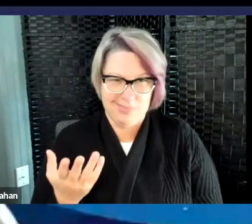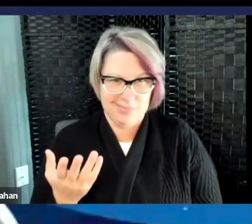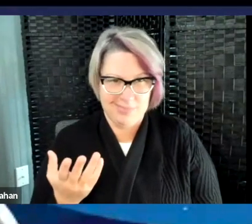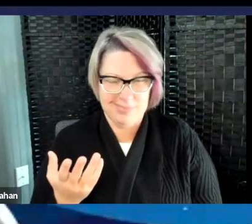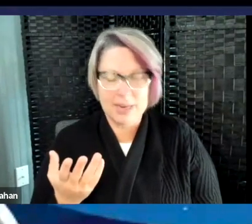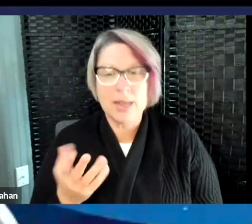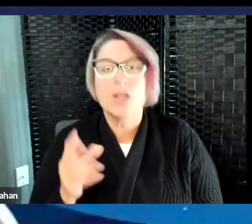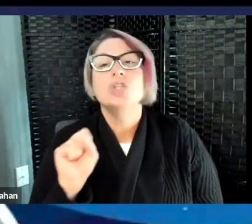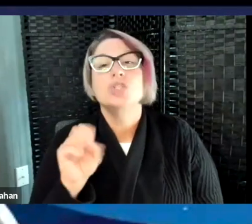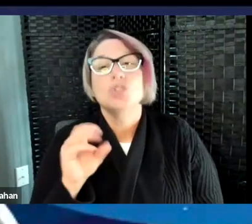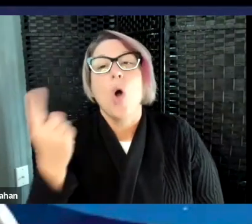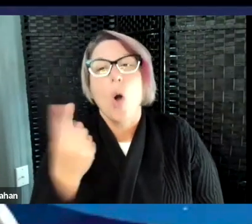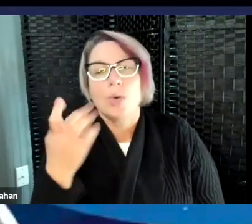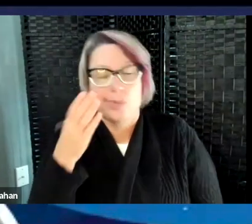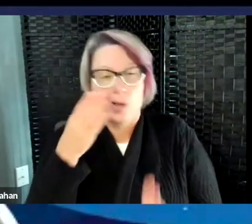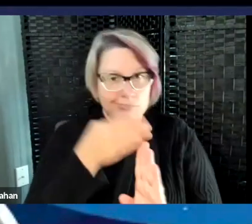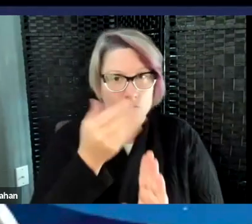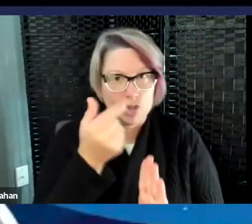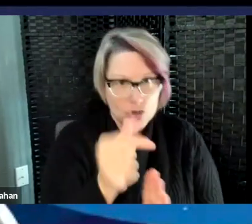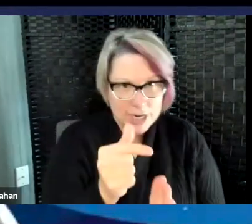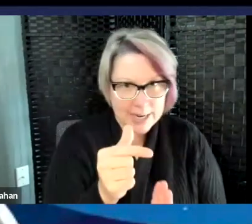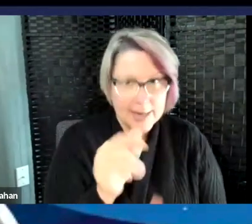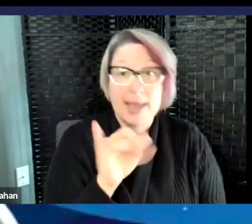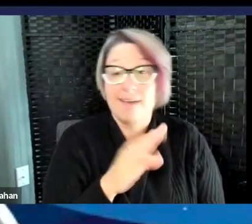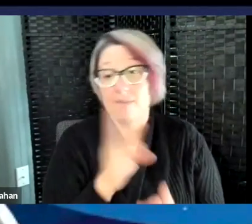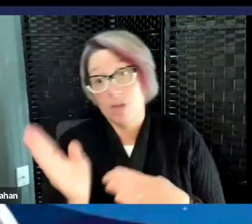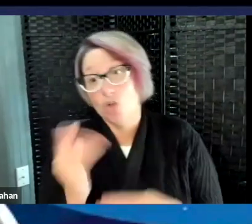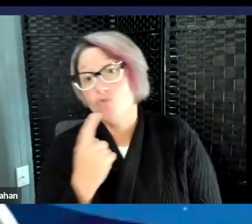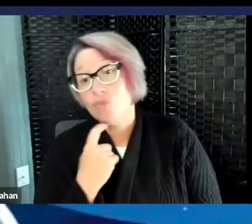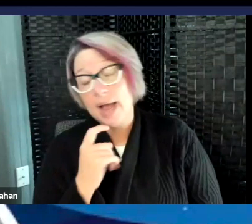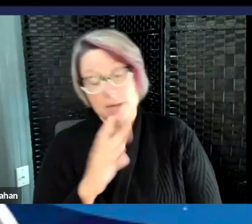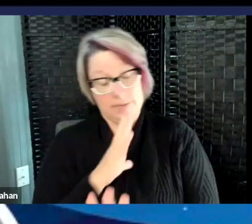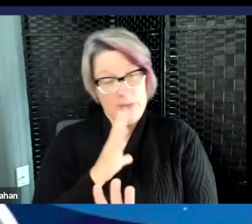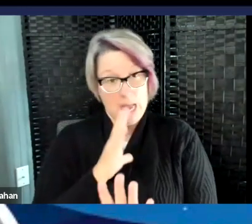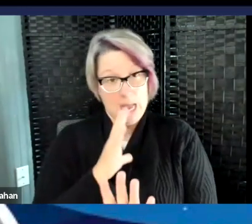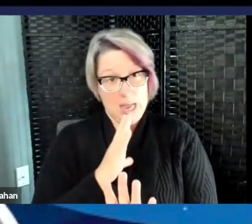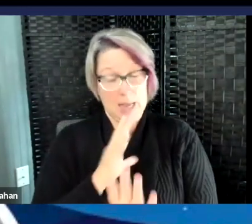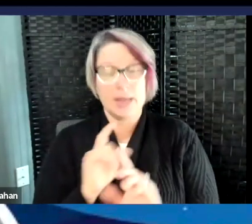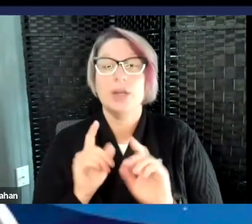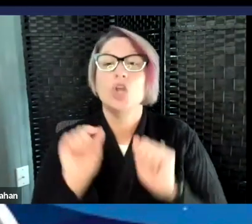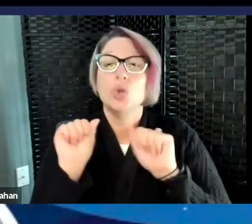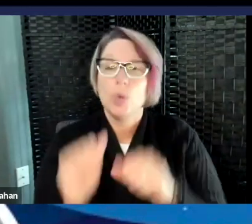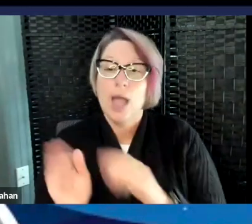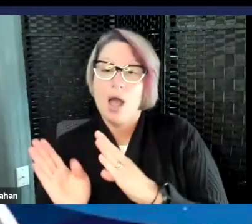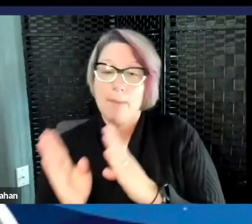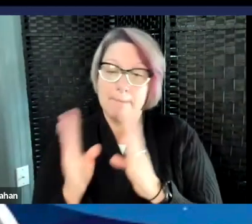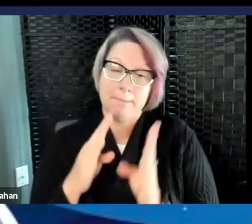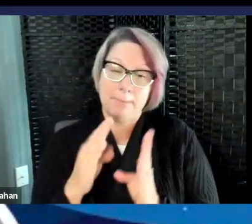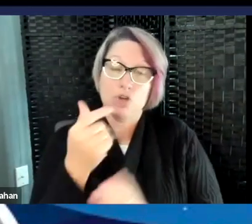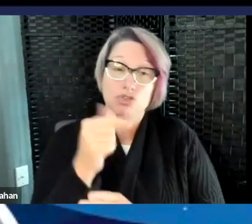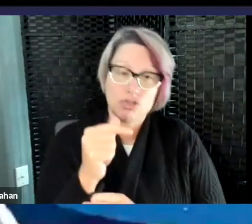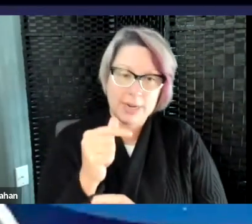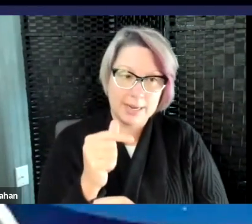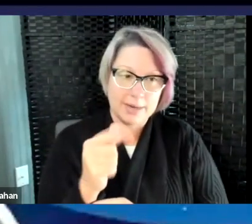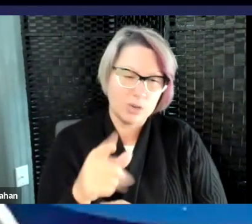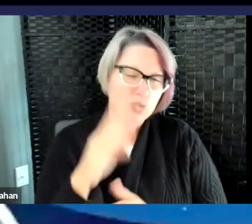So we always want to be in the green. If you're in the red, that's okay. There's ways to get back in the green, and then you make decisions. And you guys are all typing